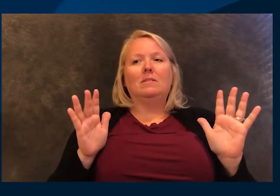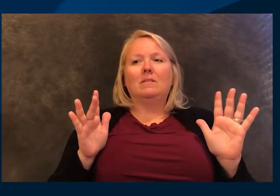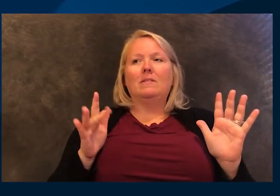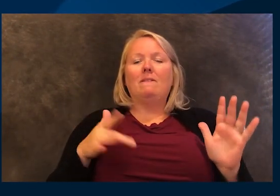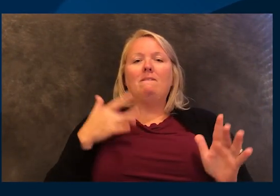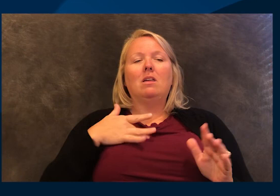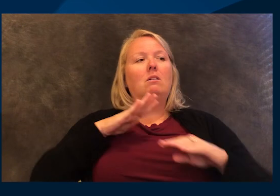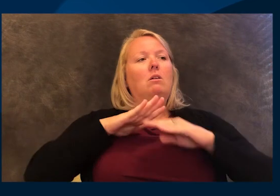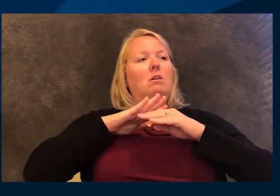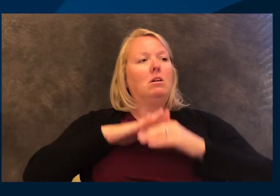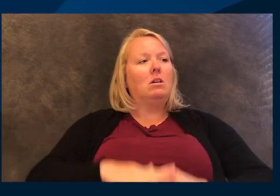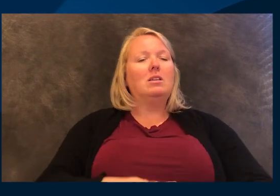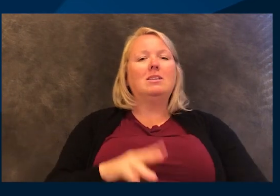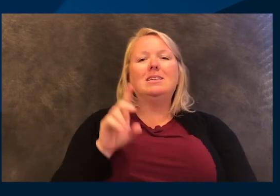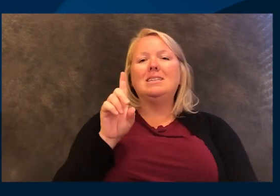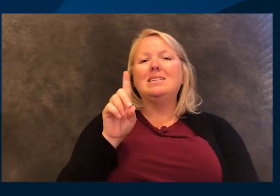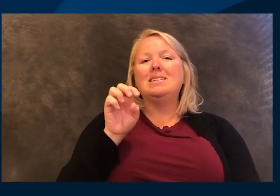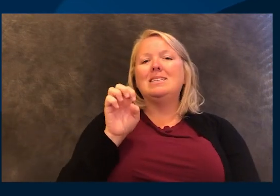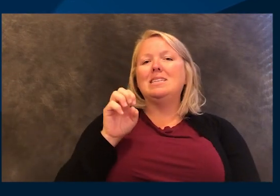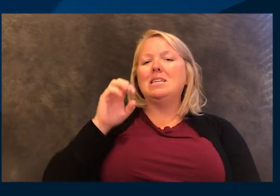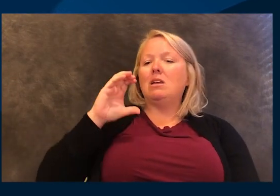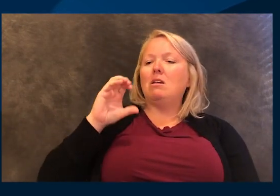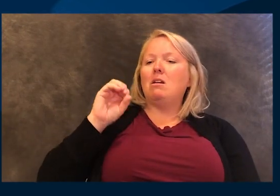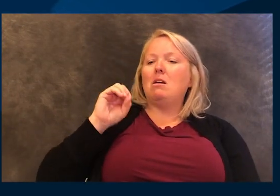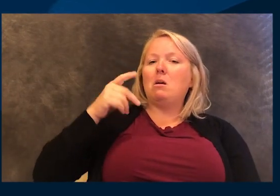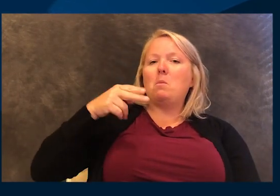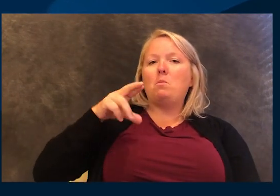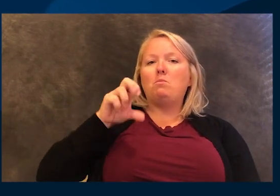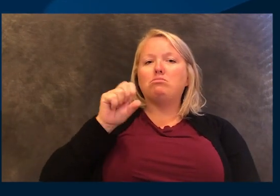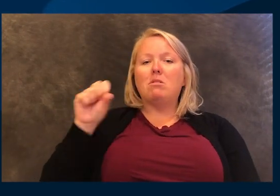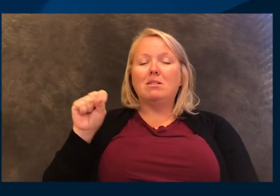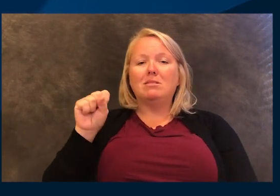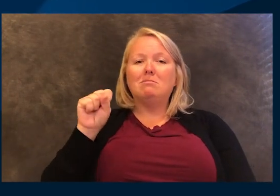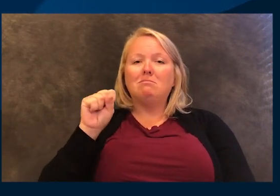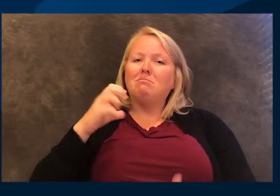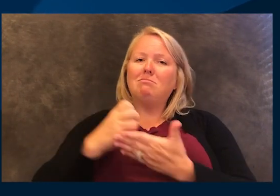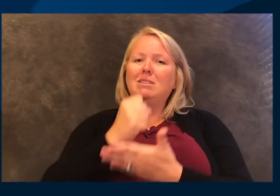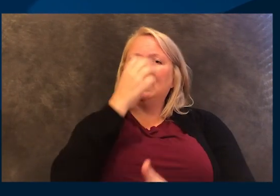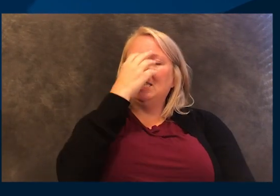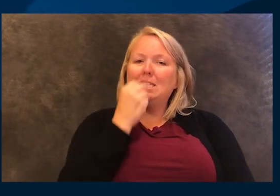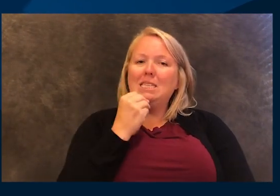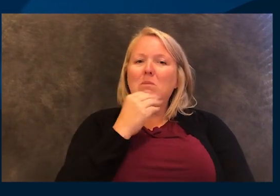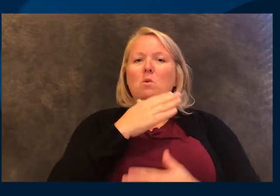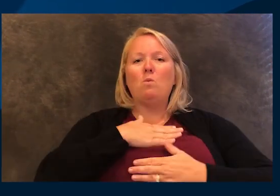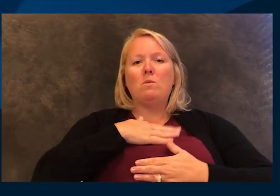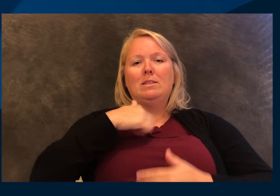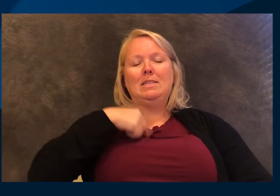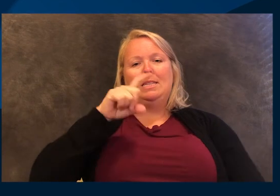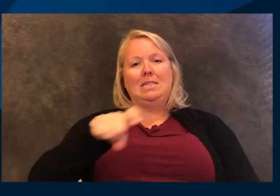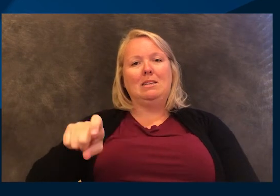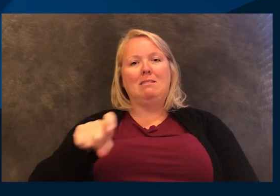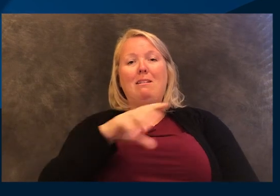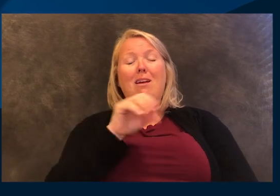day, getting the sleep and rest you need, and love yourself.